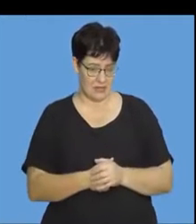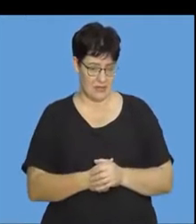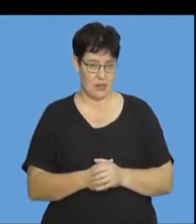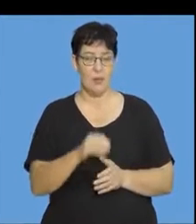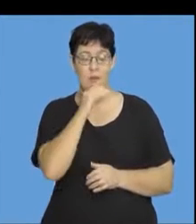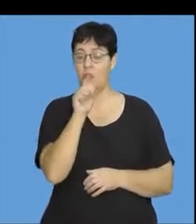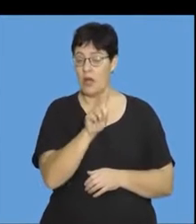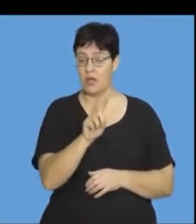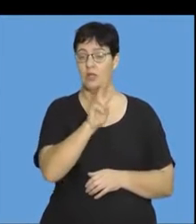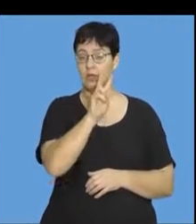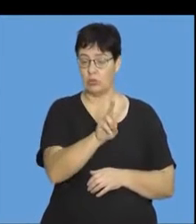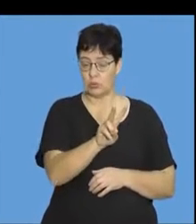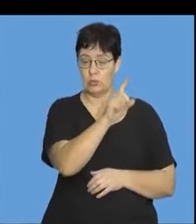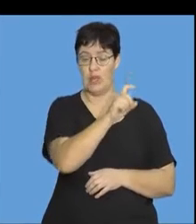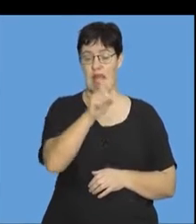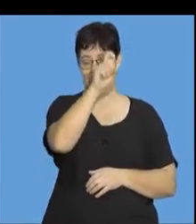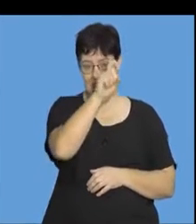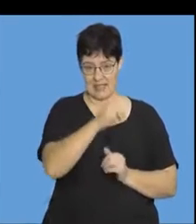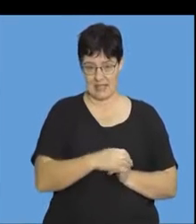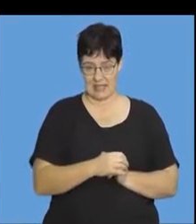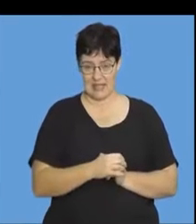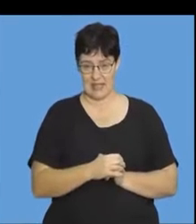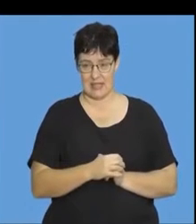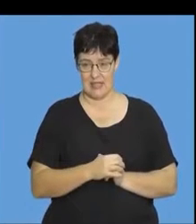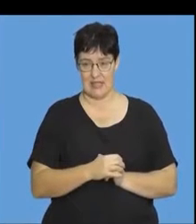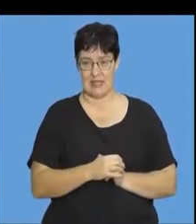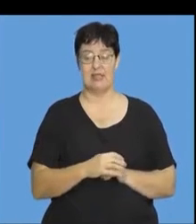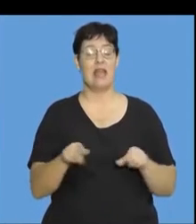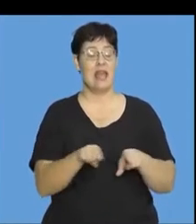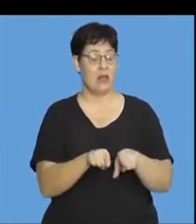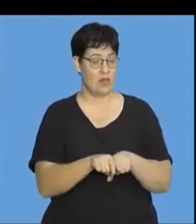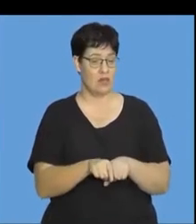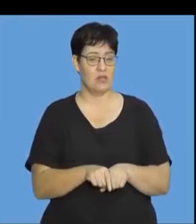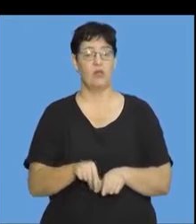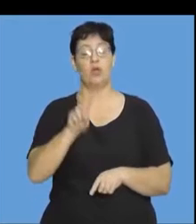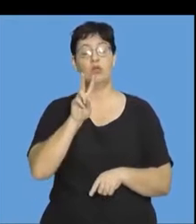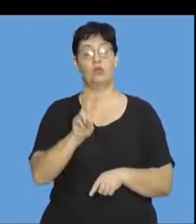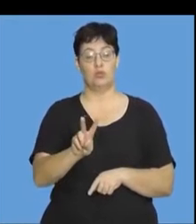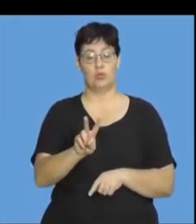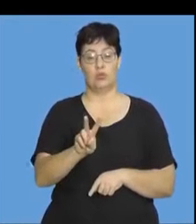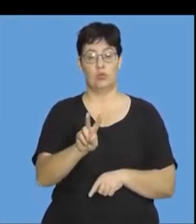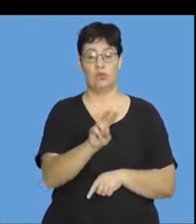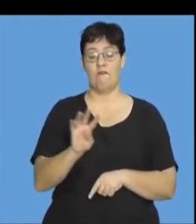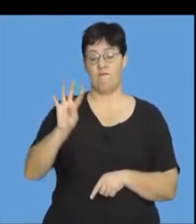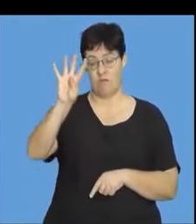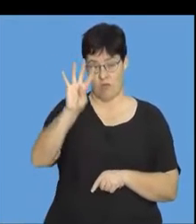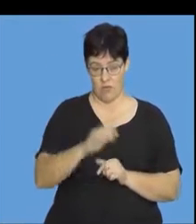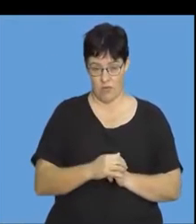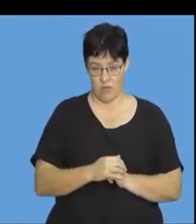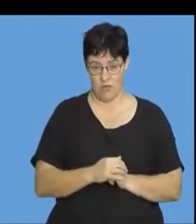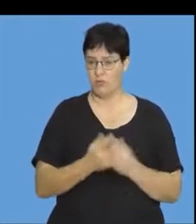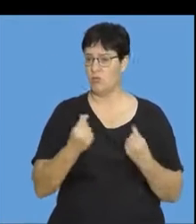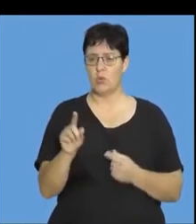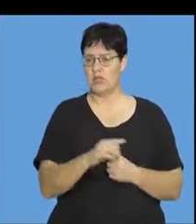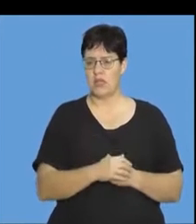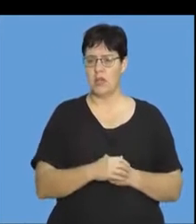as 2 to the exponent of x, which is the same, which is equal to rather 2 to the exponent of 4. What did